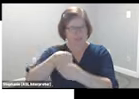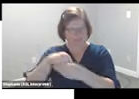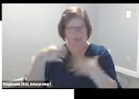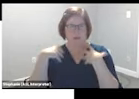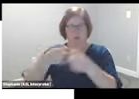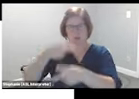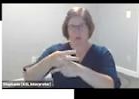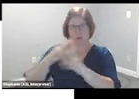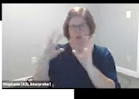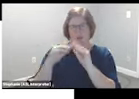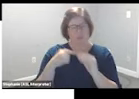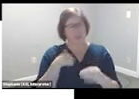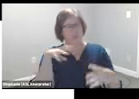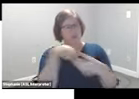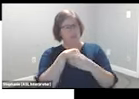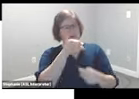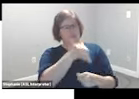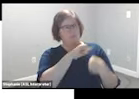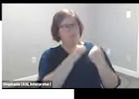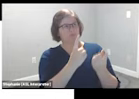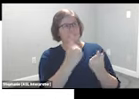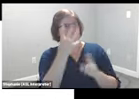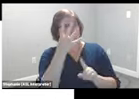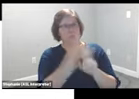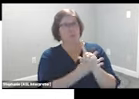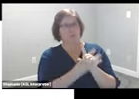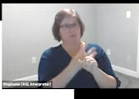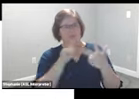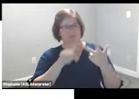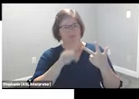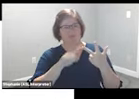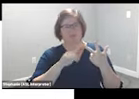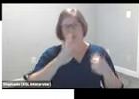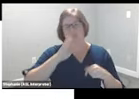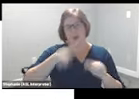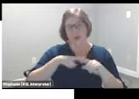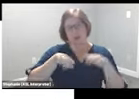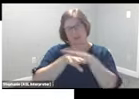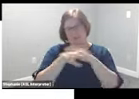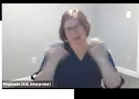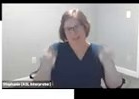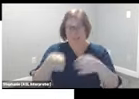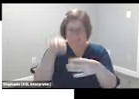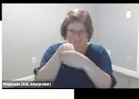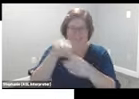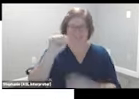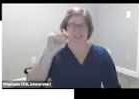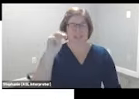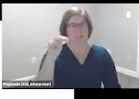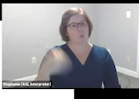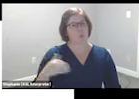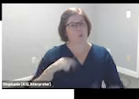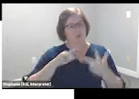4 months since the pandemic, that have actually touched on the conversation around accessibility in STEM. That last one, the